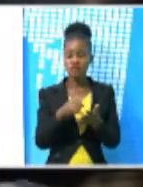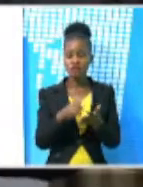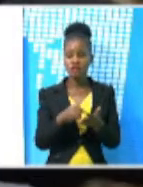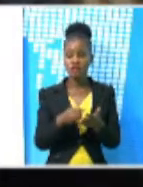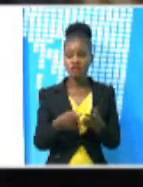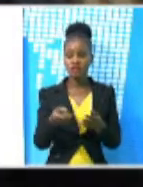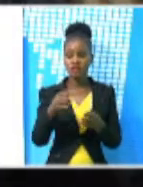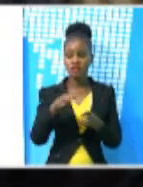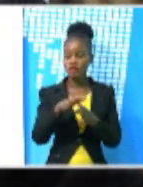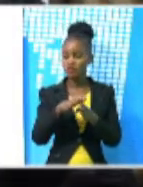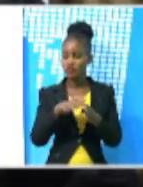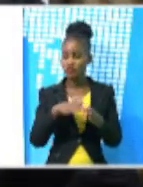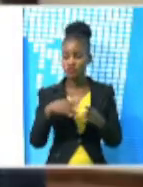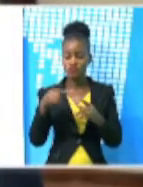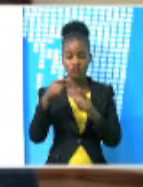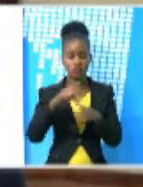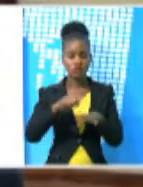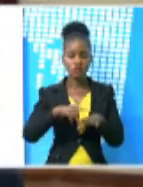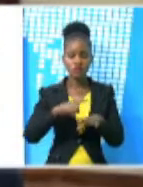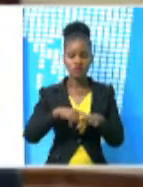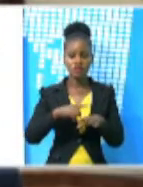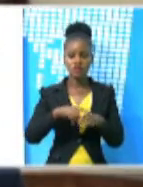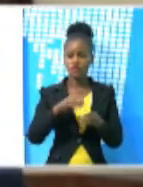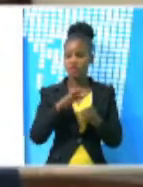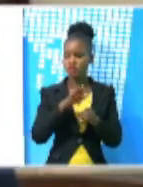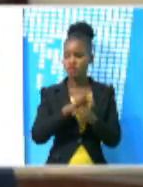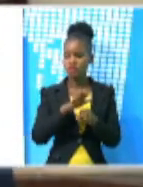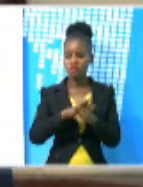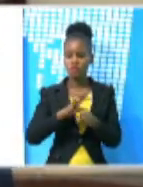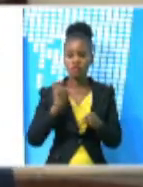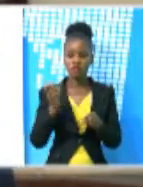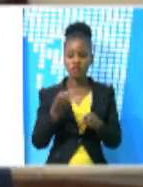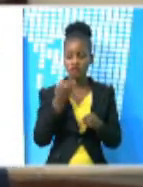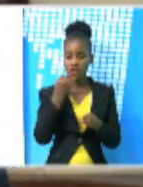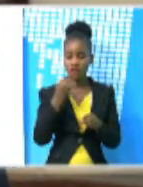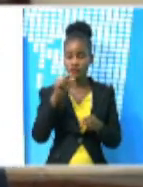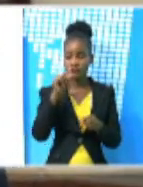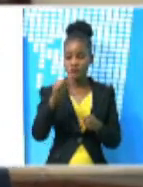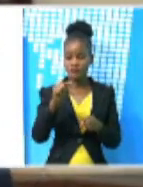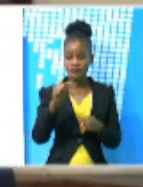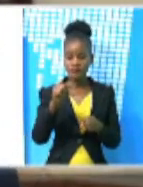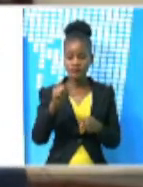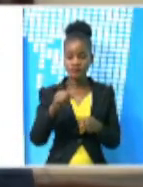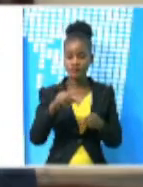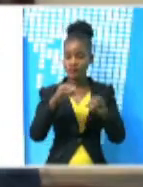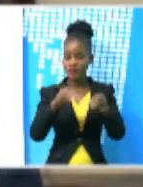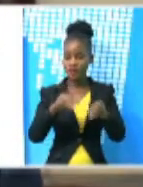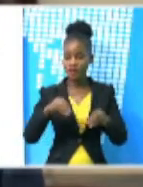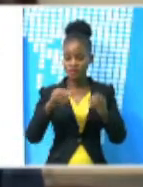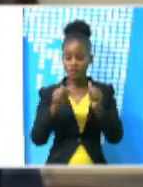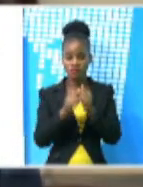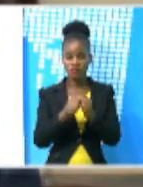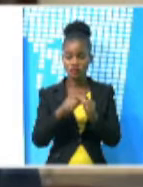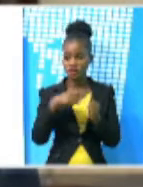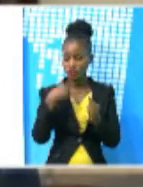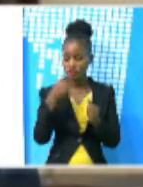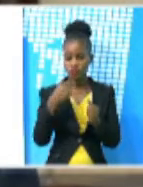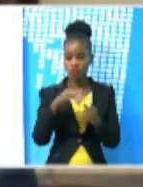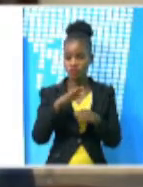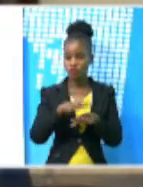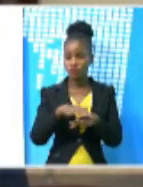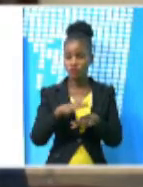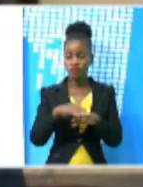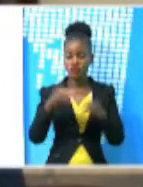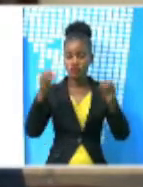quite a long time. Most of our farmers, you know, are smallholder farmers who depend on